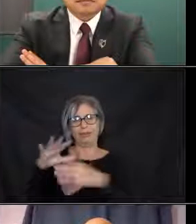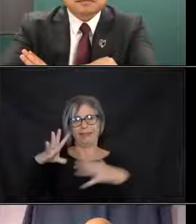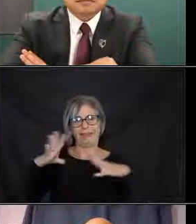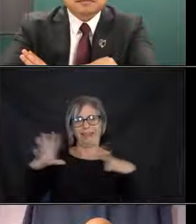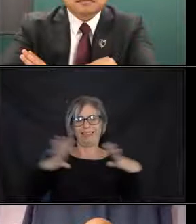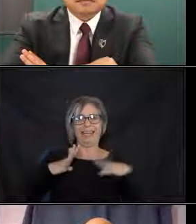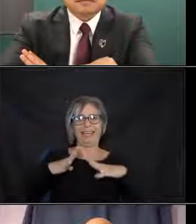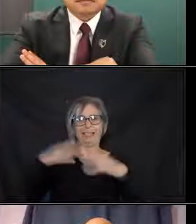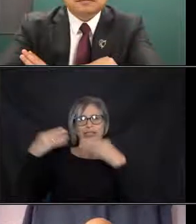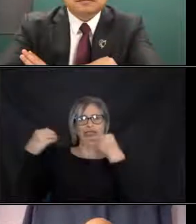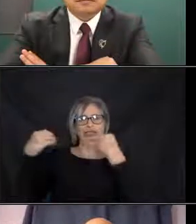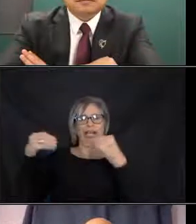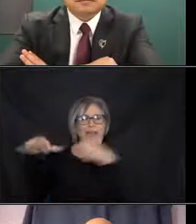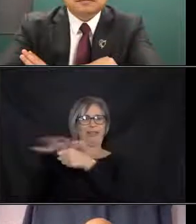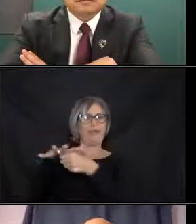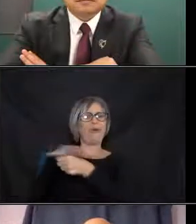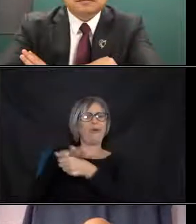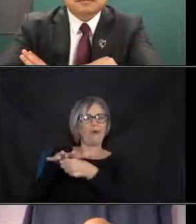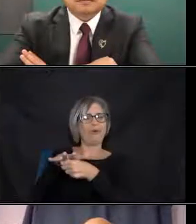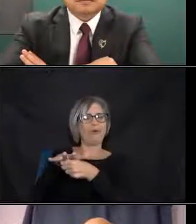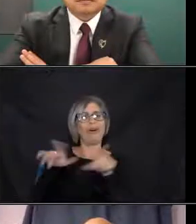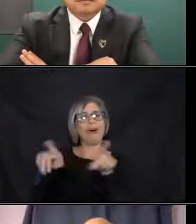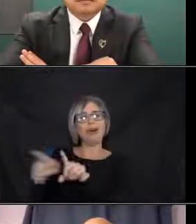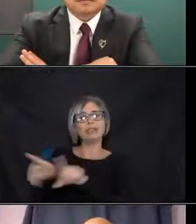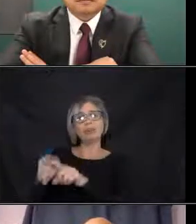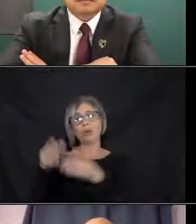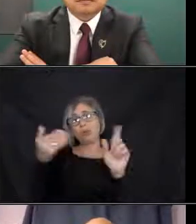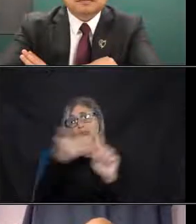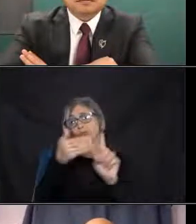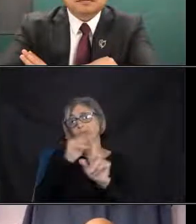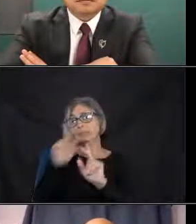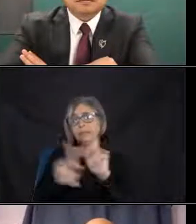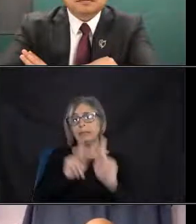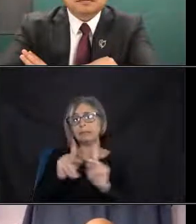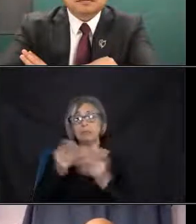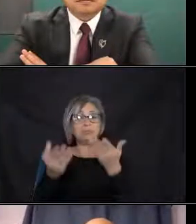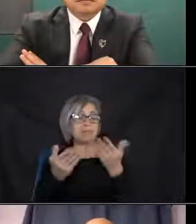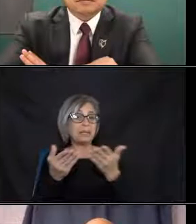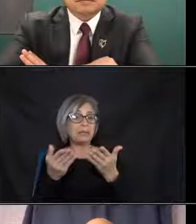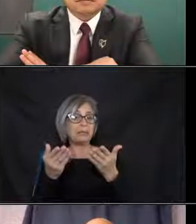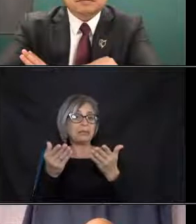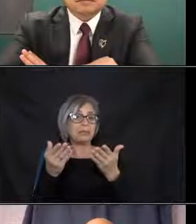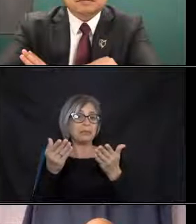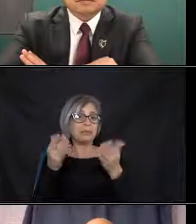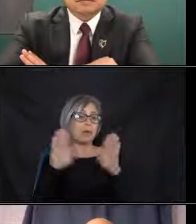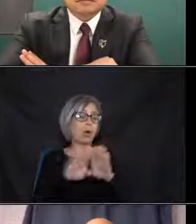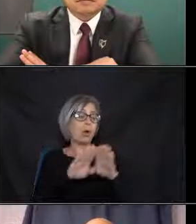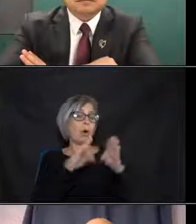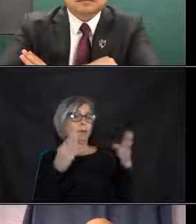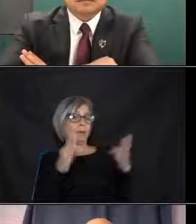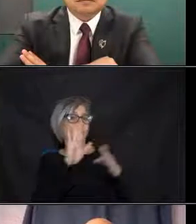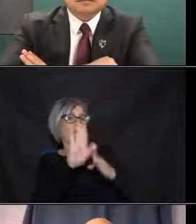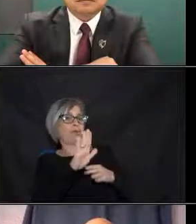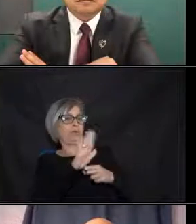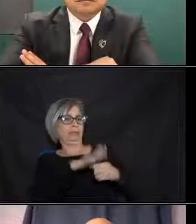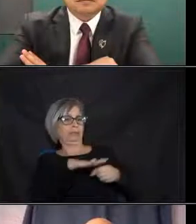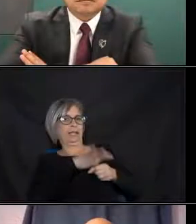shopping locally also. And I just want to remind people that you may have opened up your bubble to other people. So be